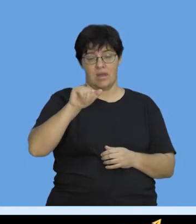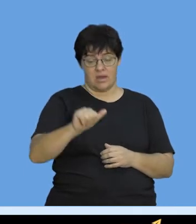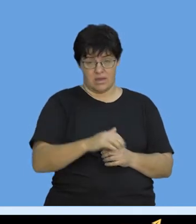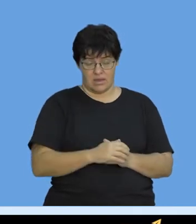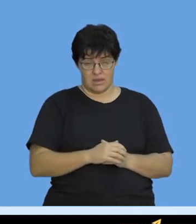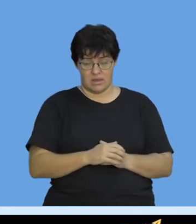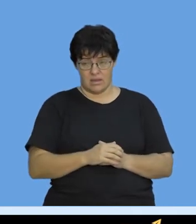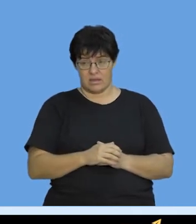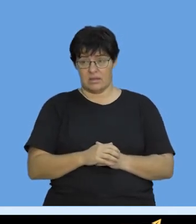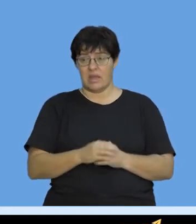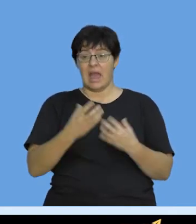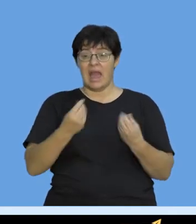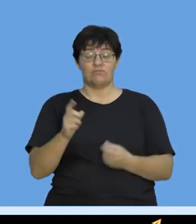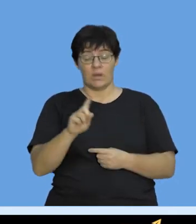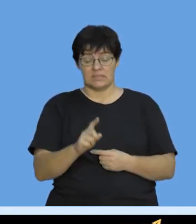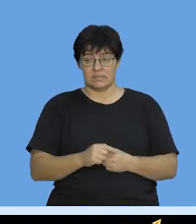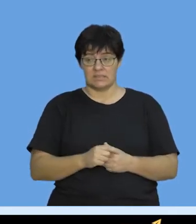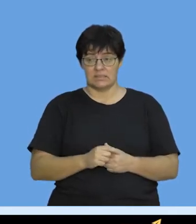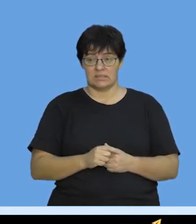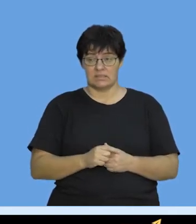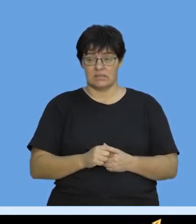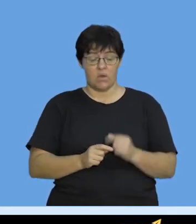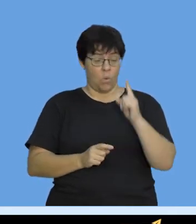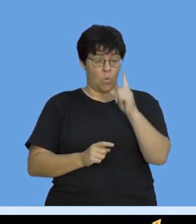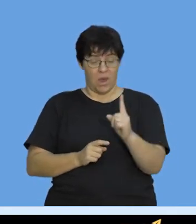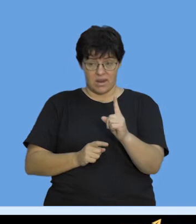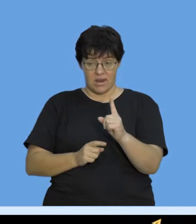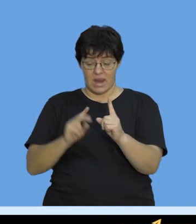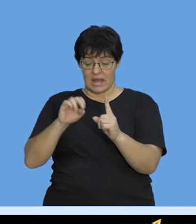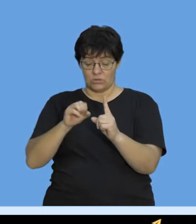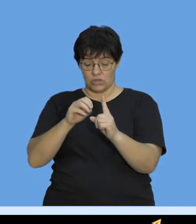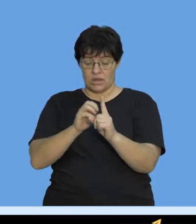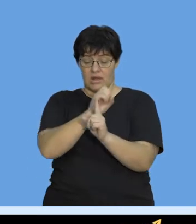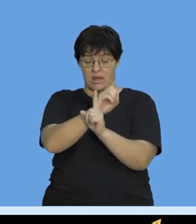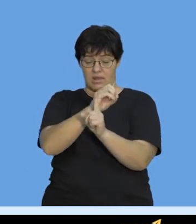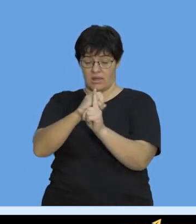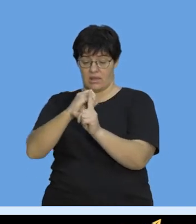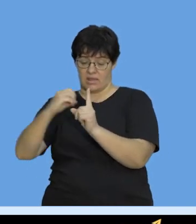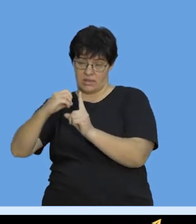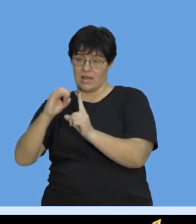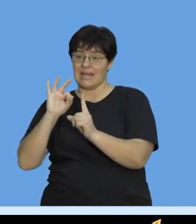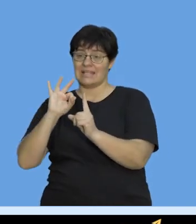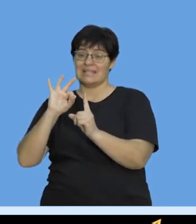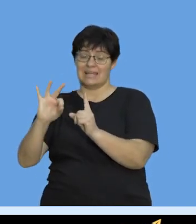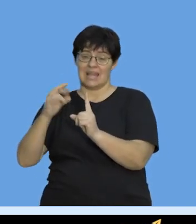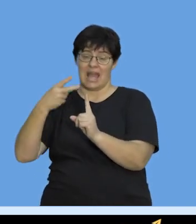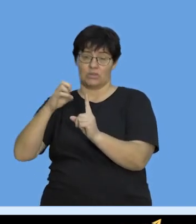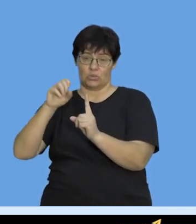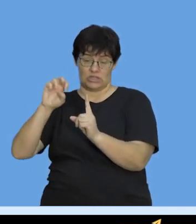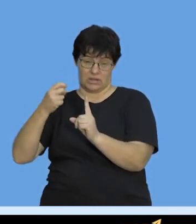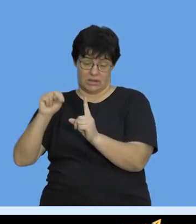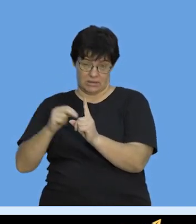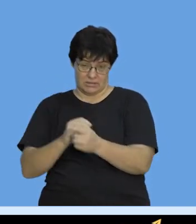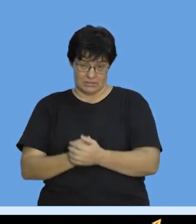that consists of an atom of nitrogen and 3 atoms of hydrogen per molecule,